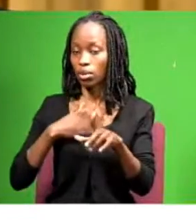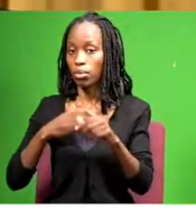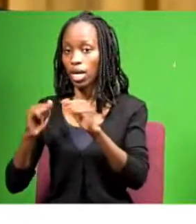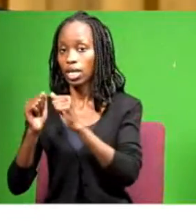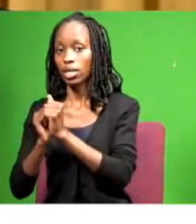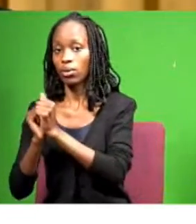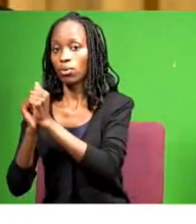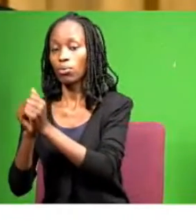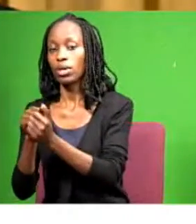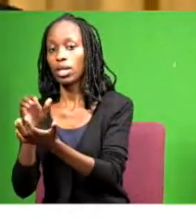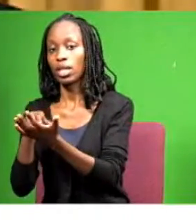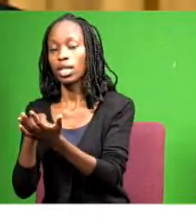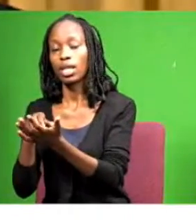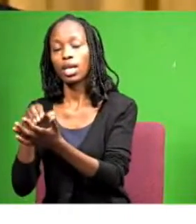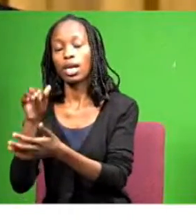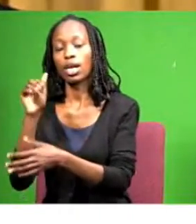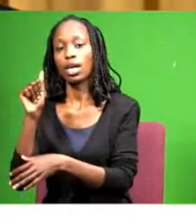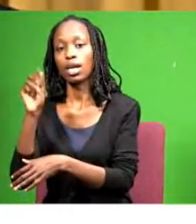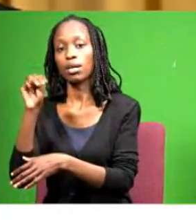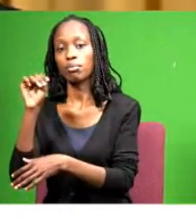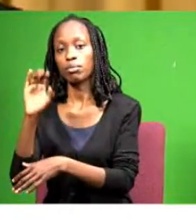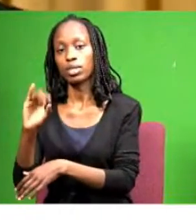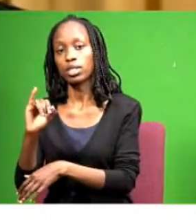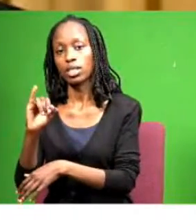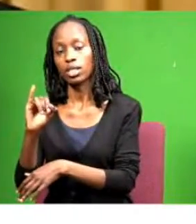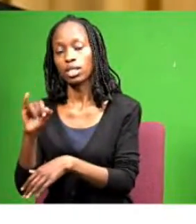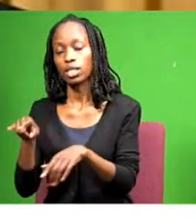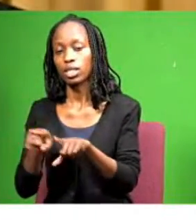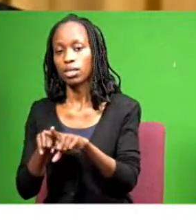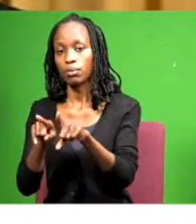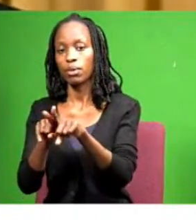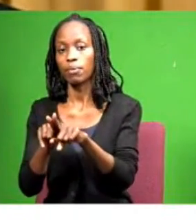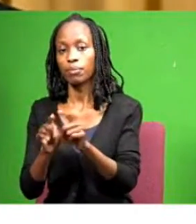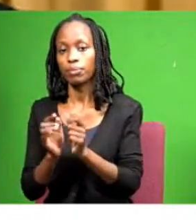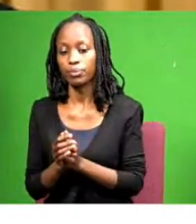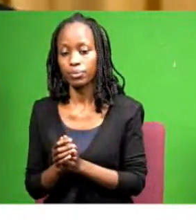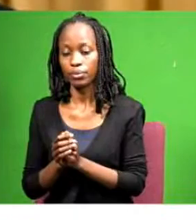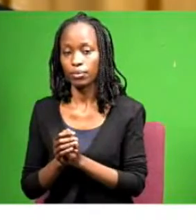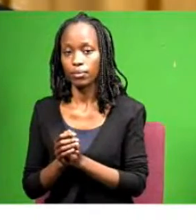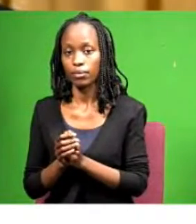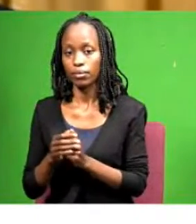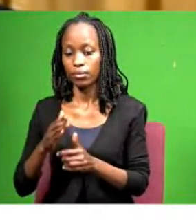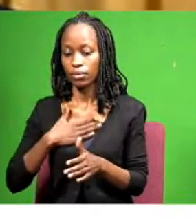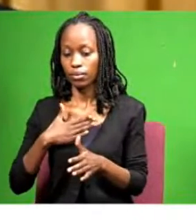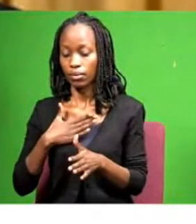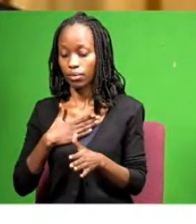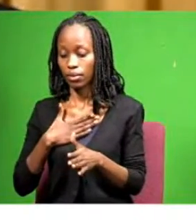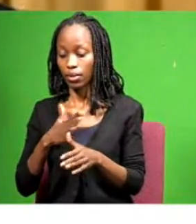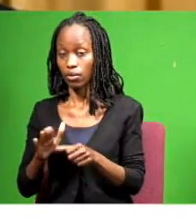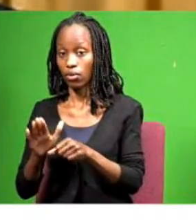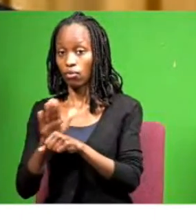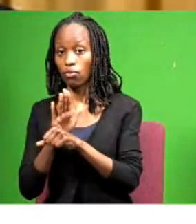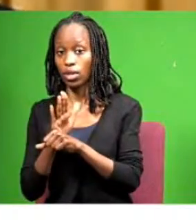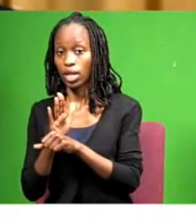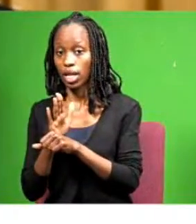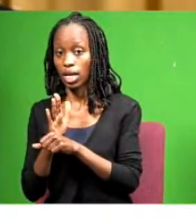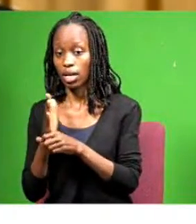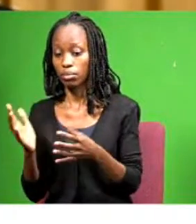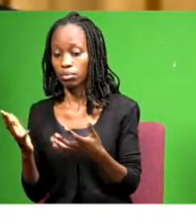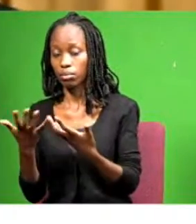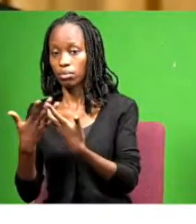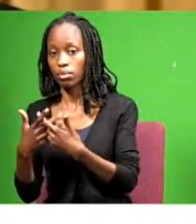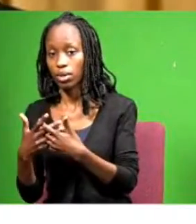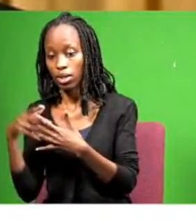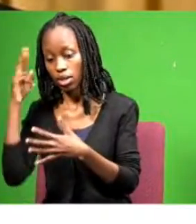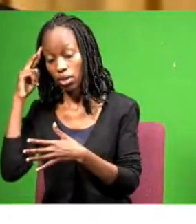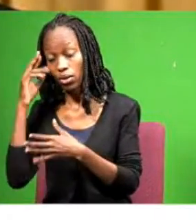issue of the amici. And I fully adopt the reasoning of the